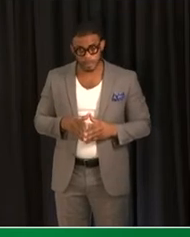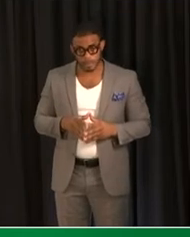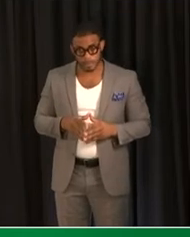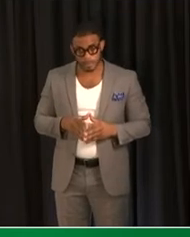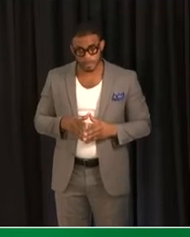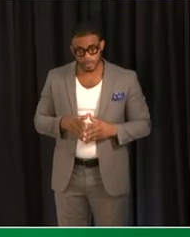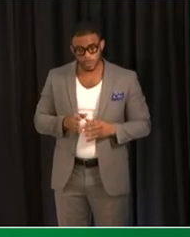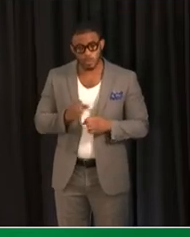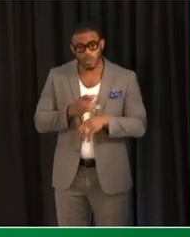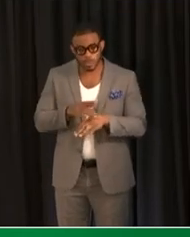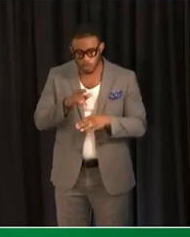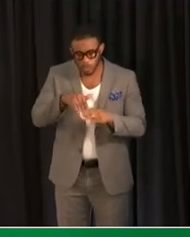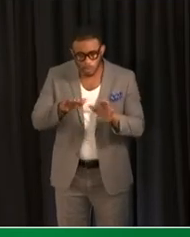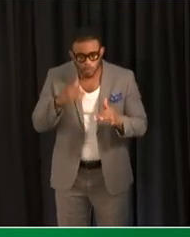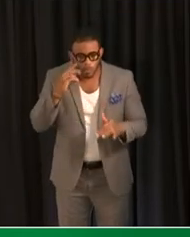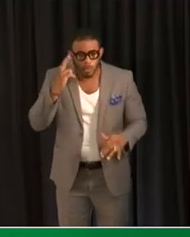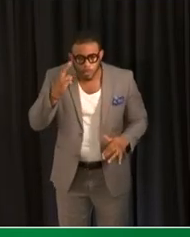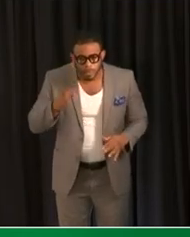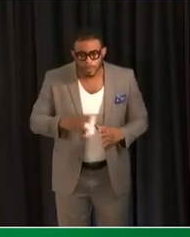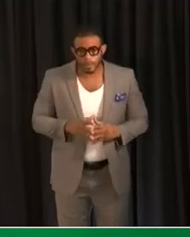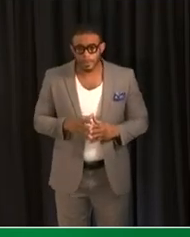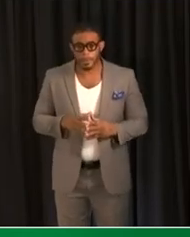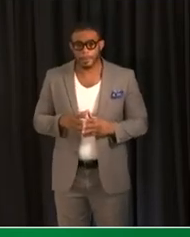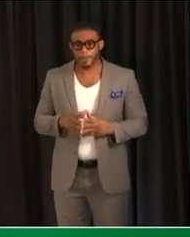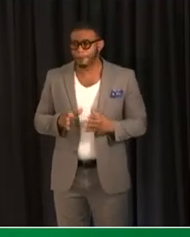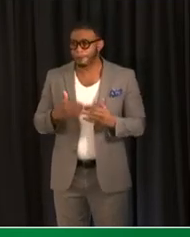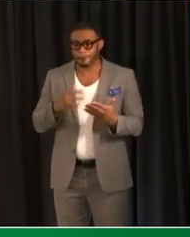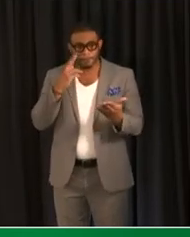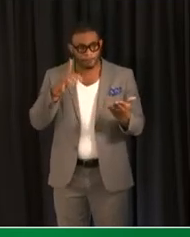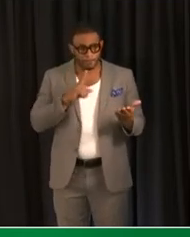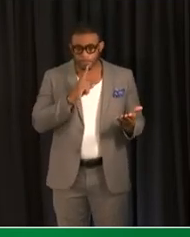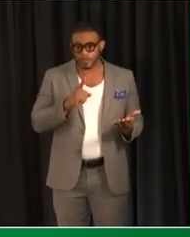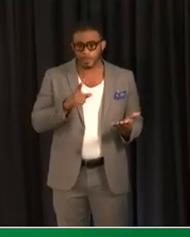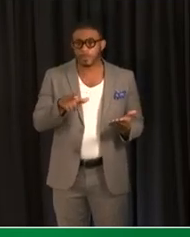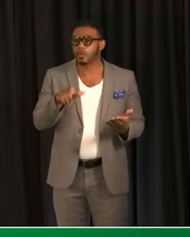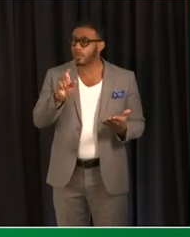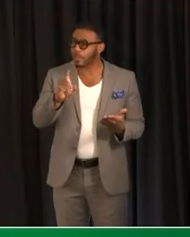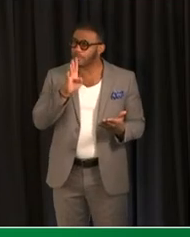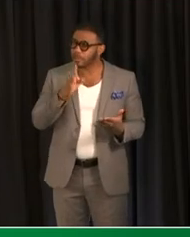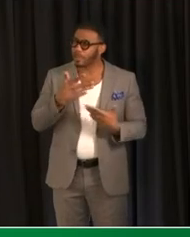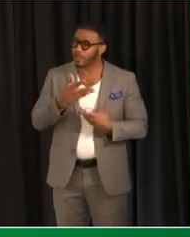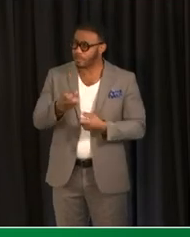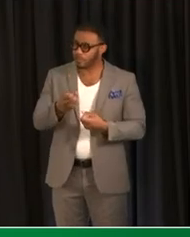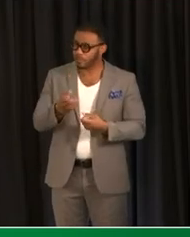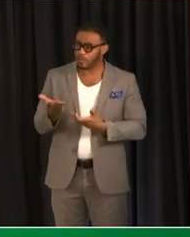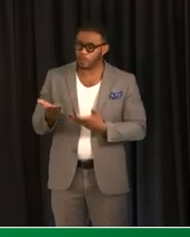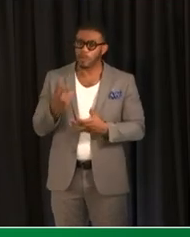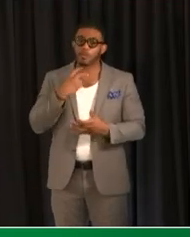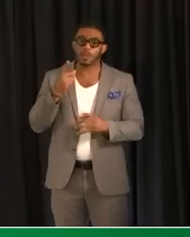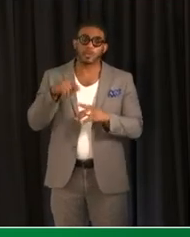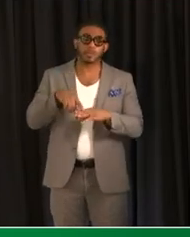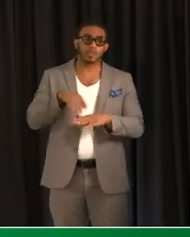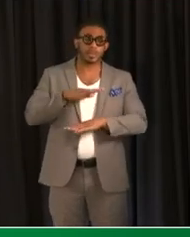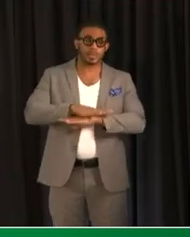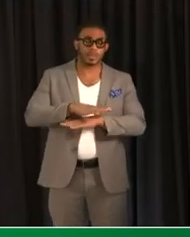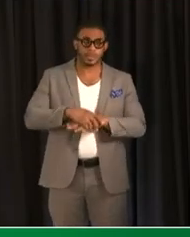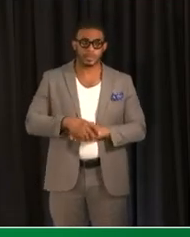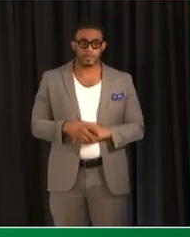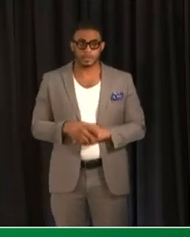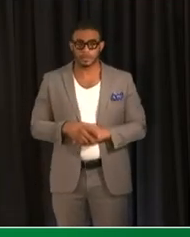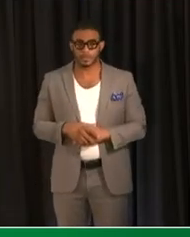so you know, you're in a room for a reason, whatever that reason may be, but you have to speak confidently and bring your voice to the